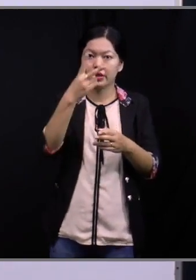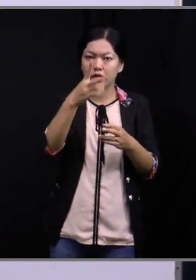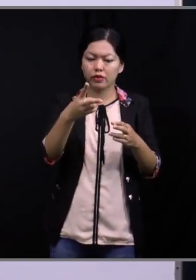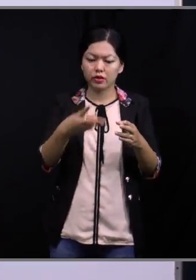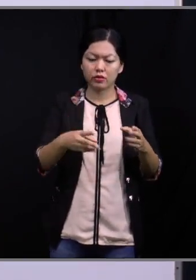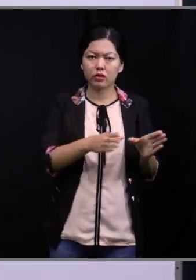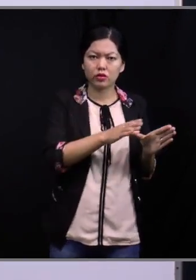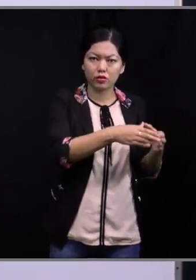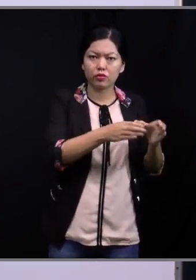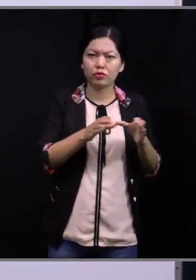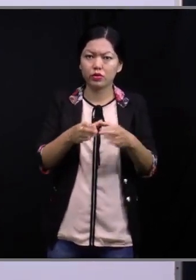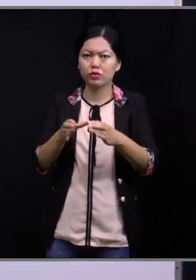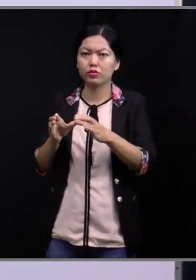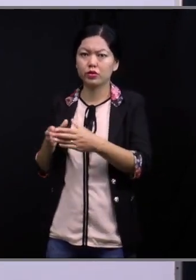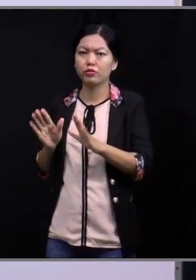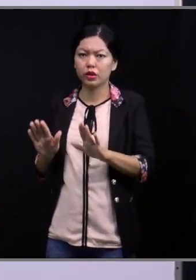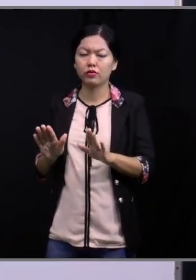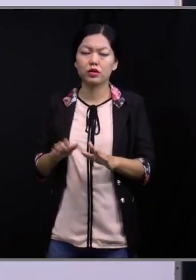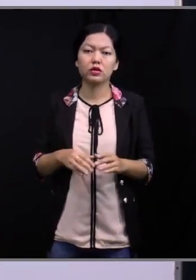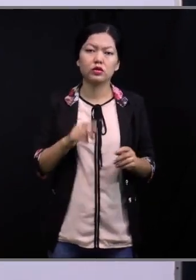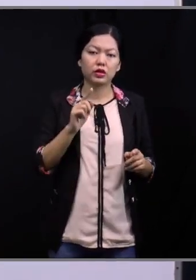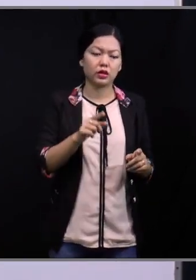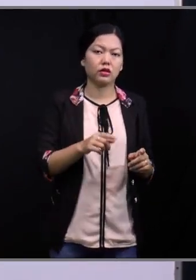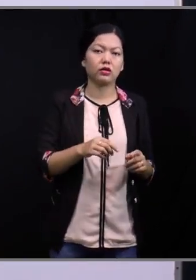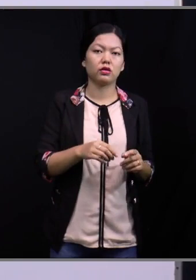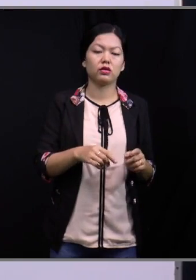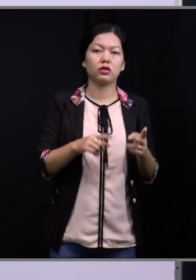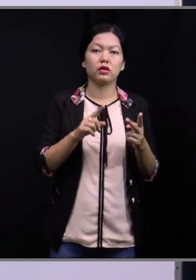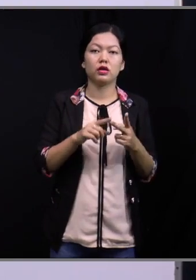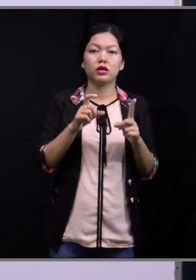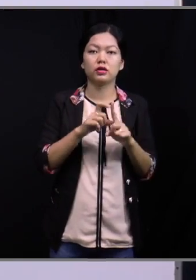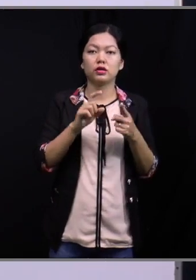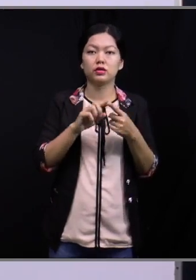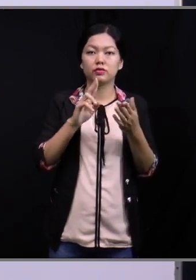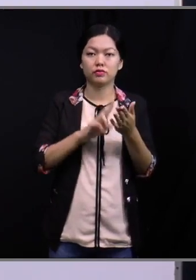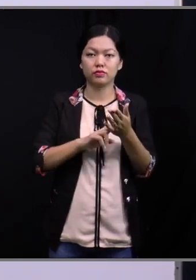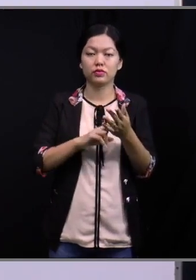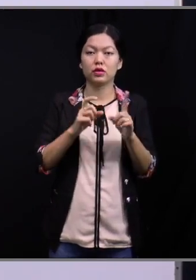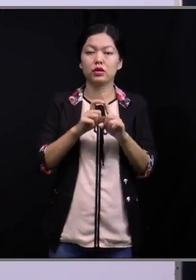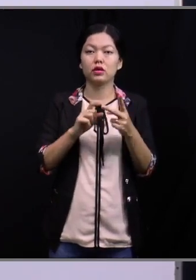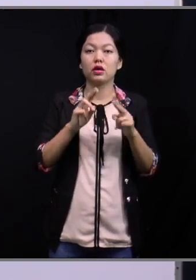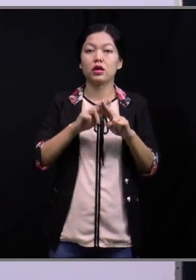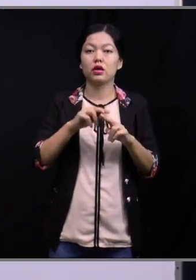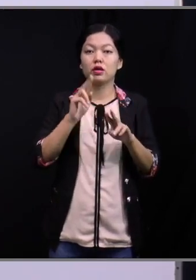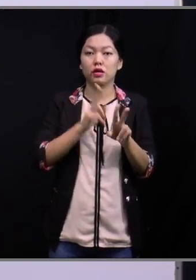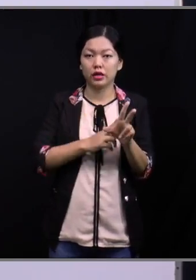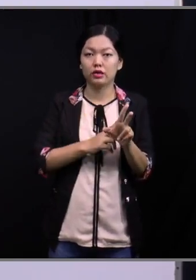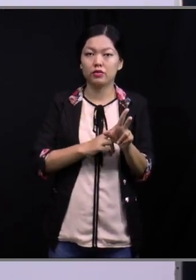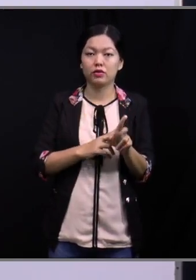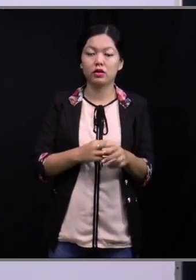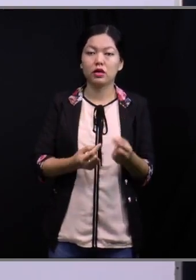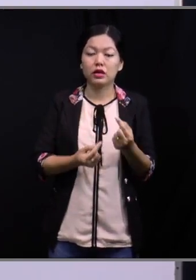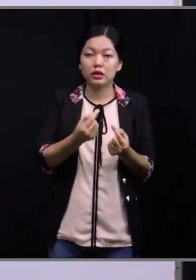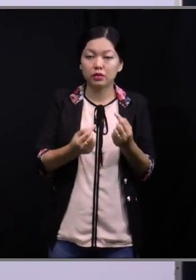bottom can be used as a source of reference. So whenever a person is about to identify a plant or a plant of